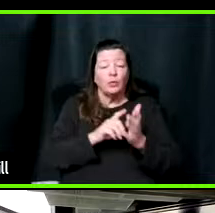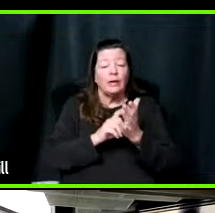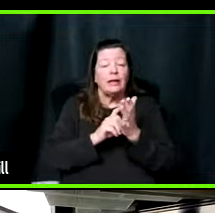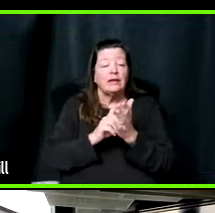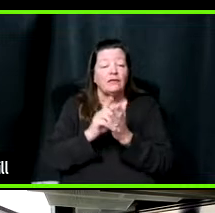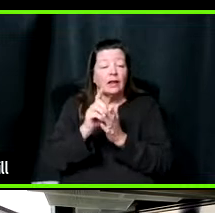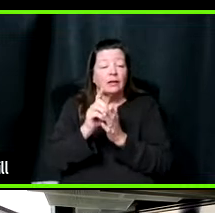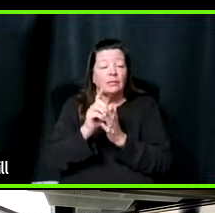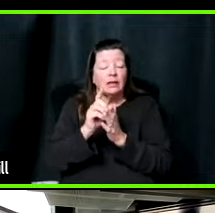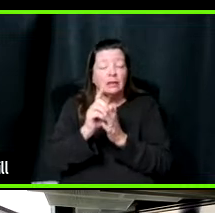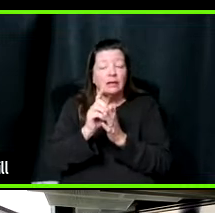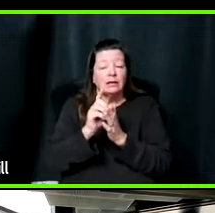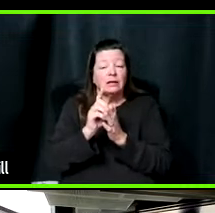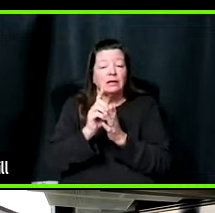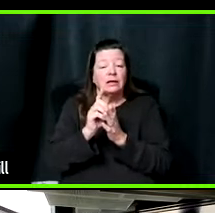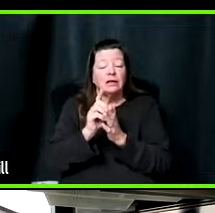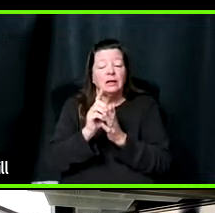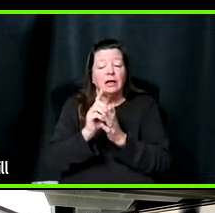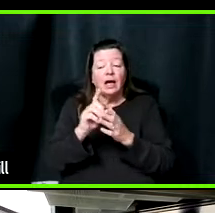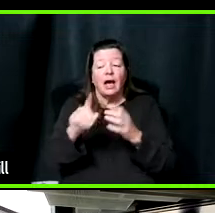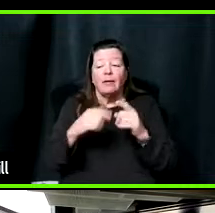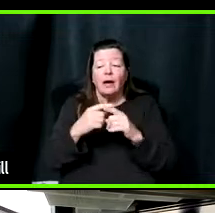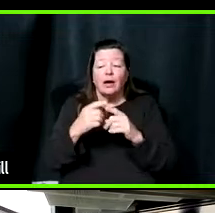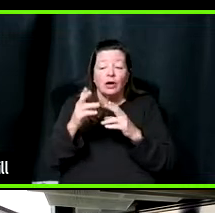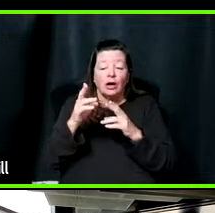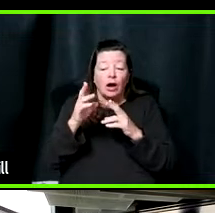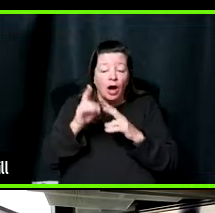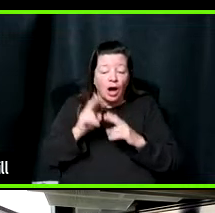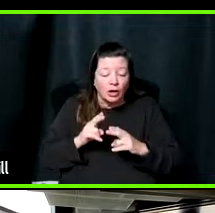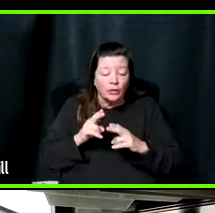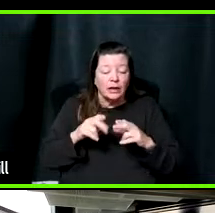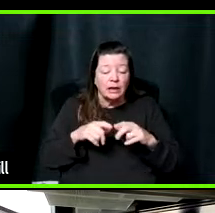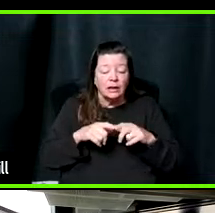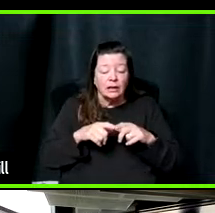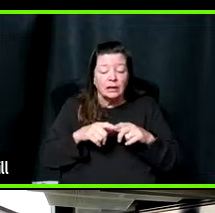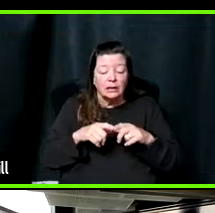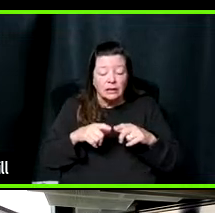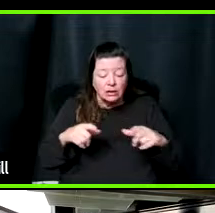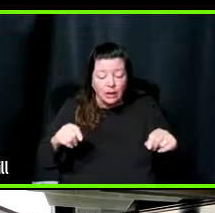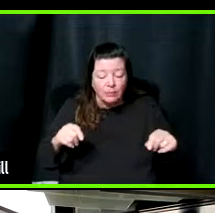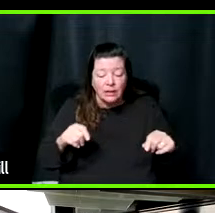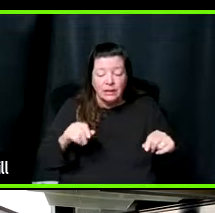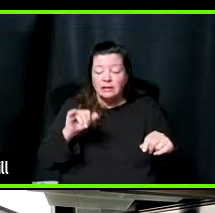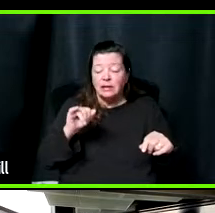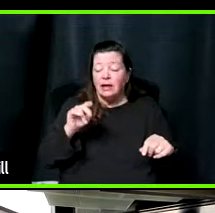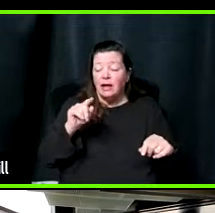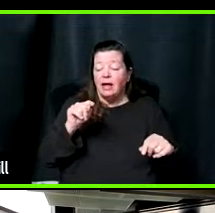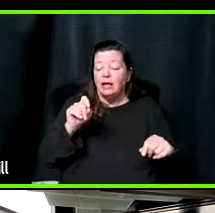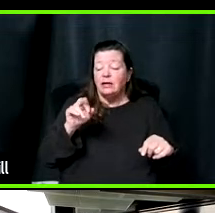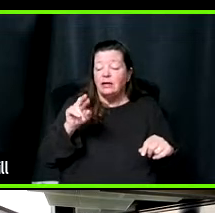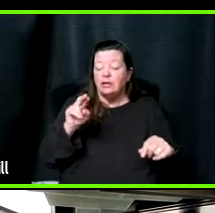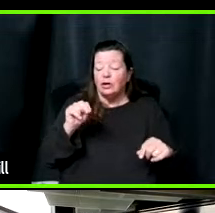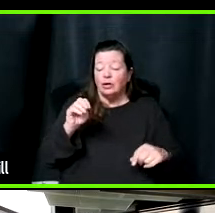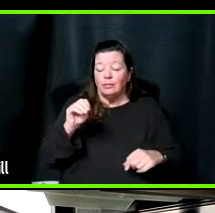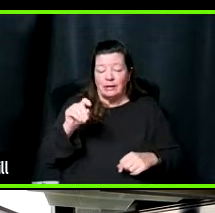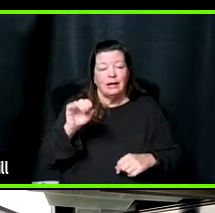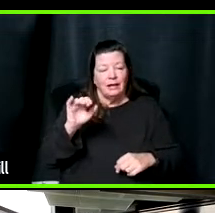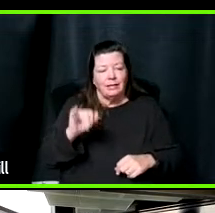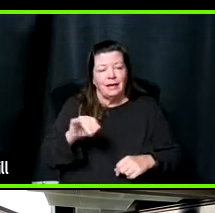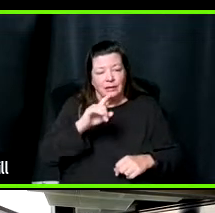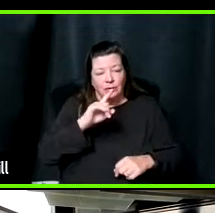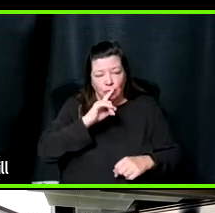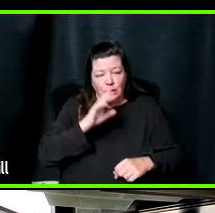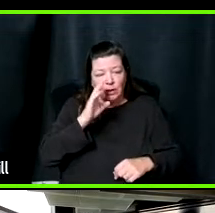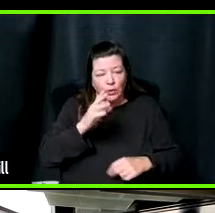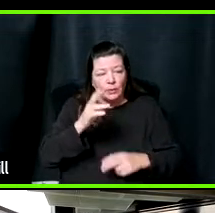around honoring the Japanese internment and the history of that area, that's really honored in whatever